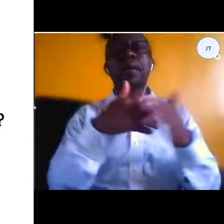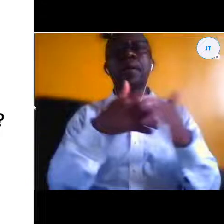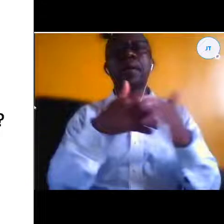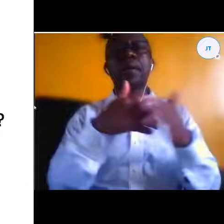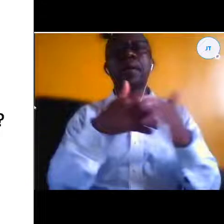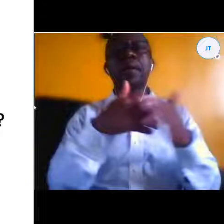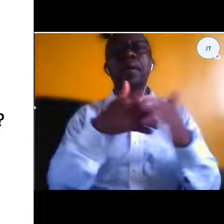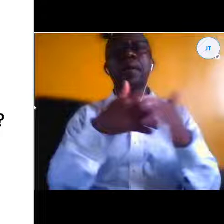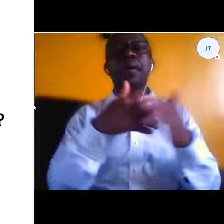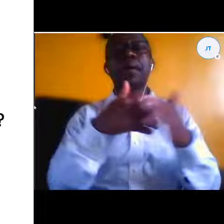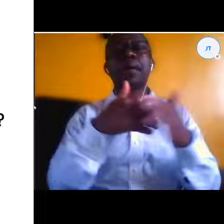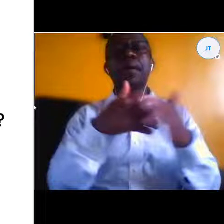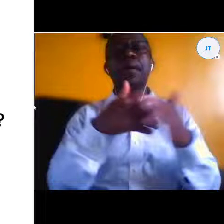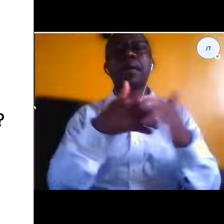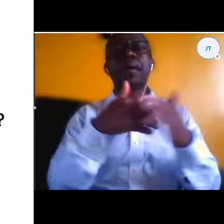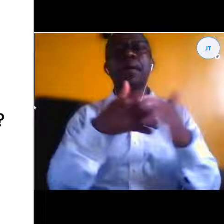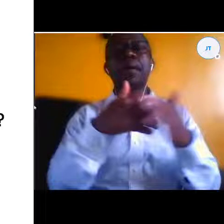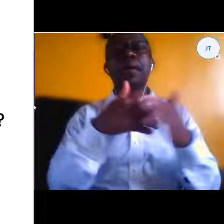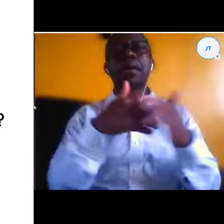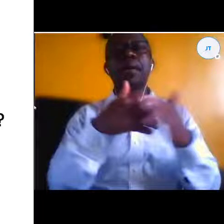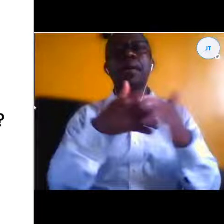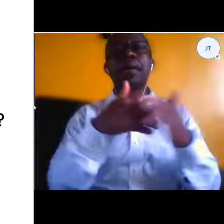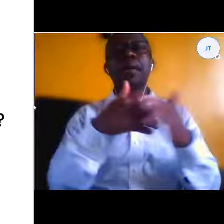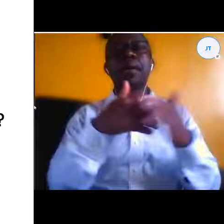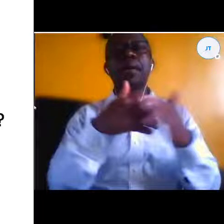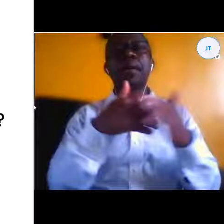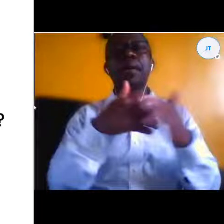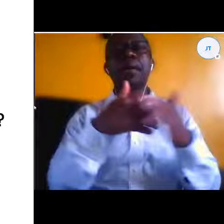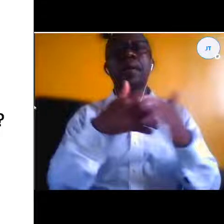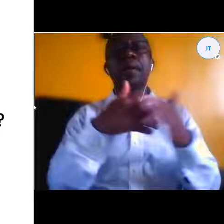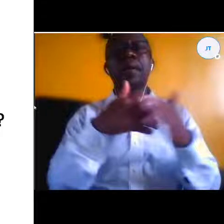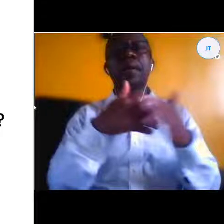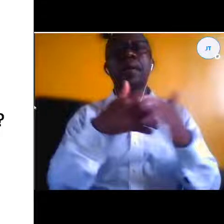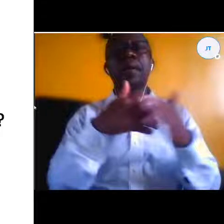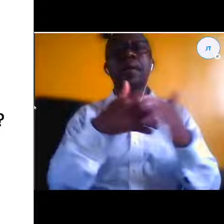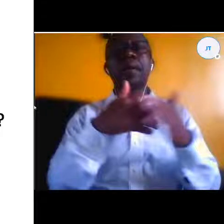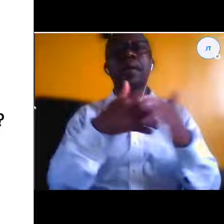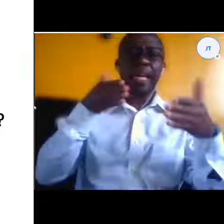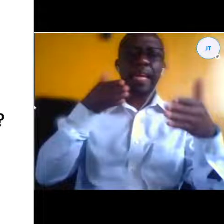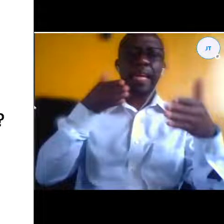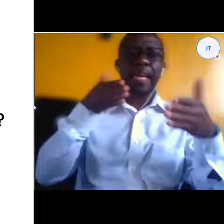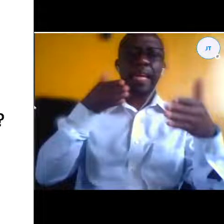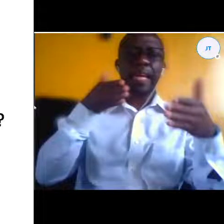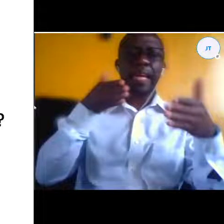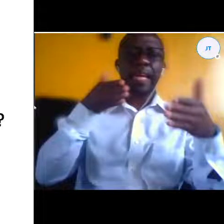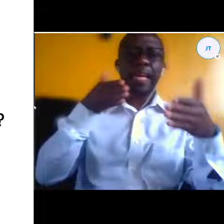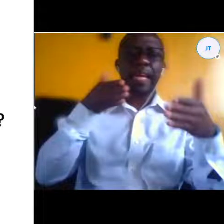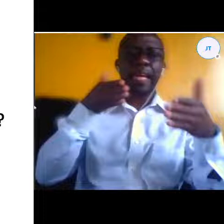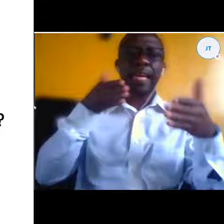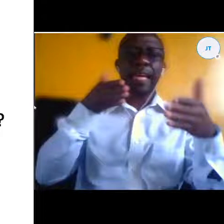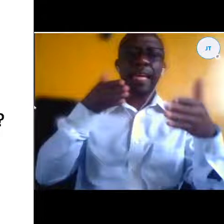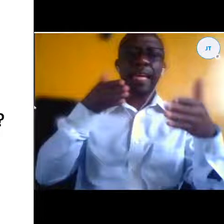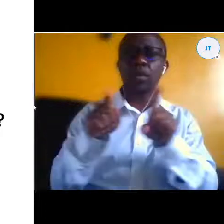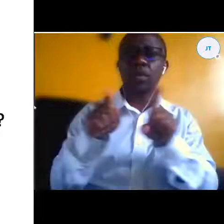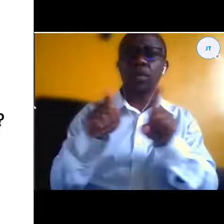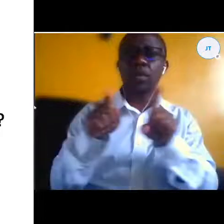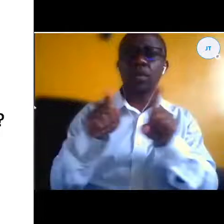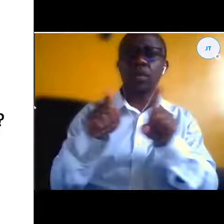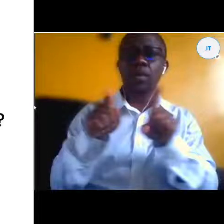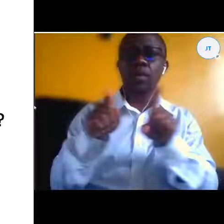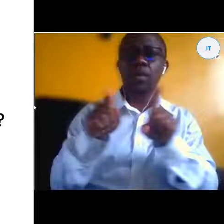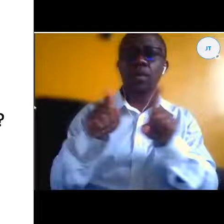are doing, interventions that they are doing or projects that they're involved in, actually do fit into the